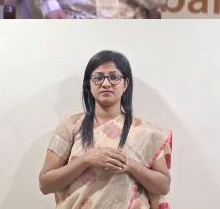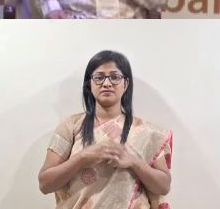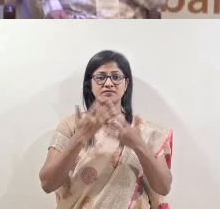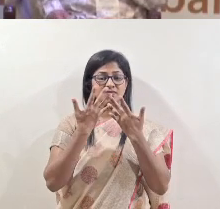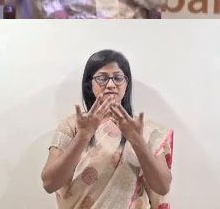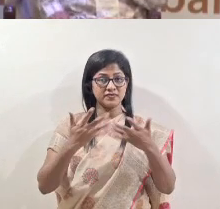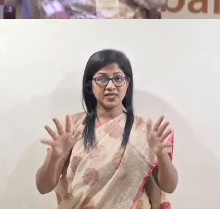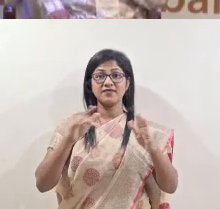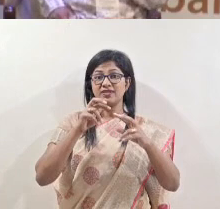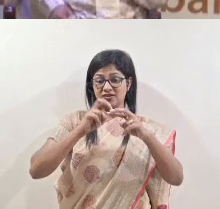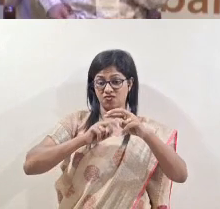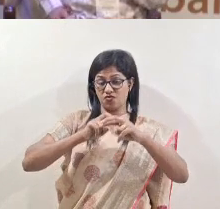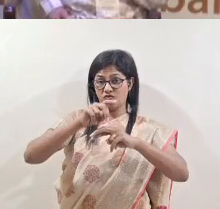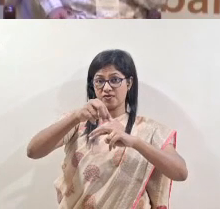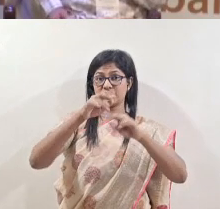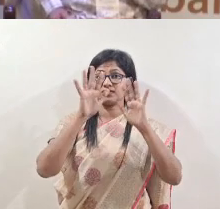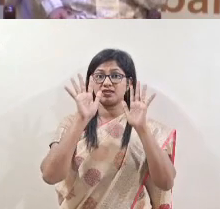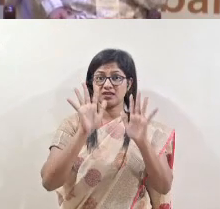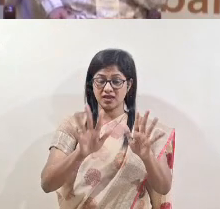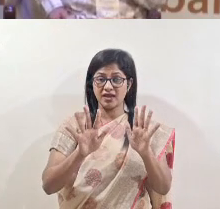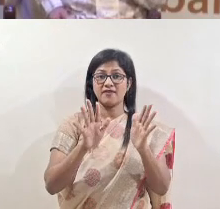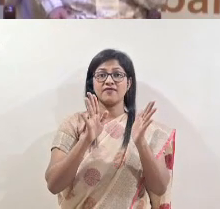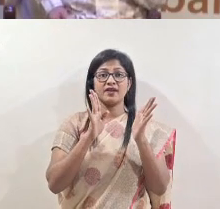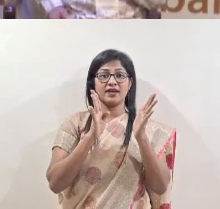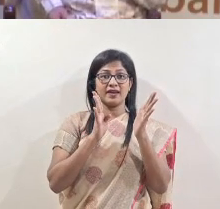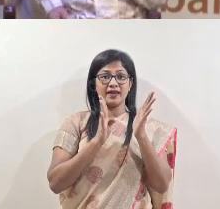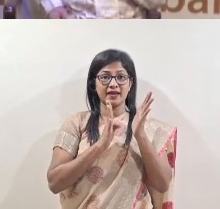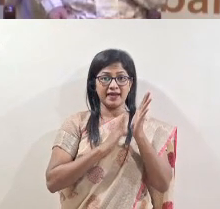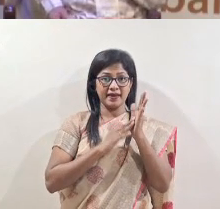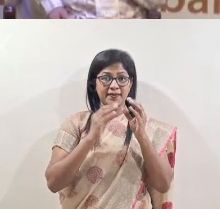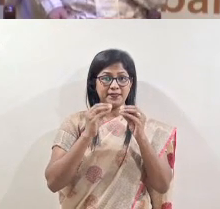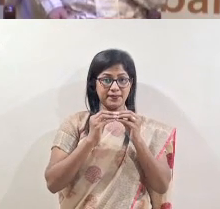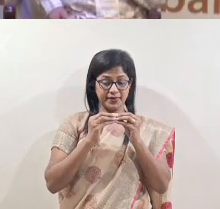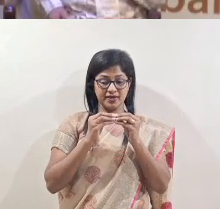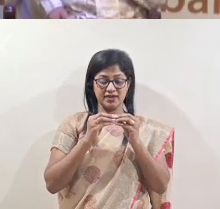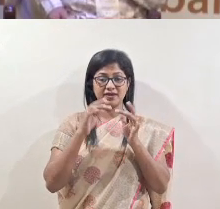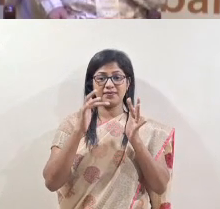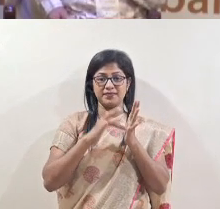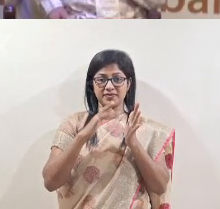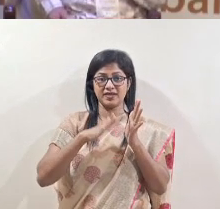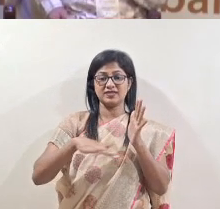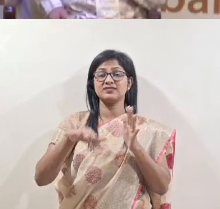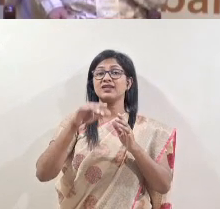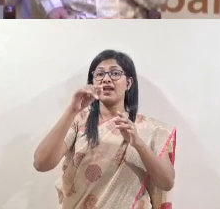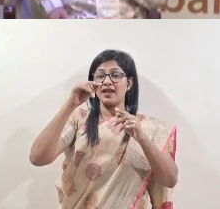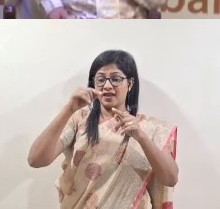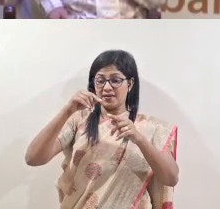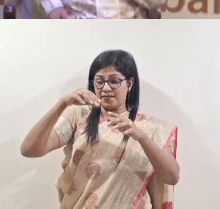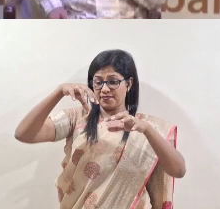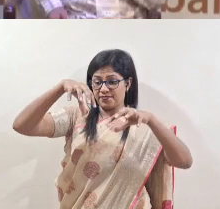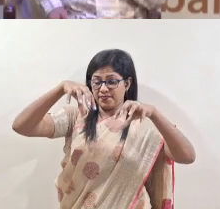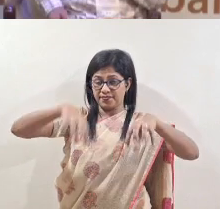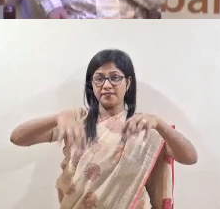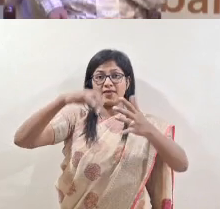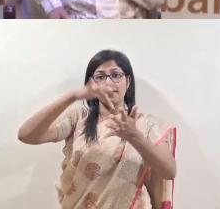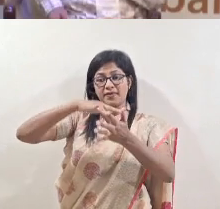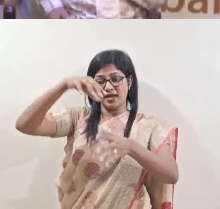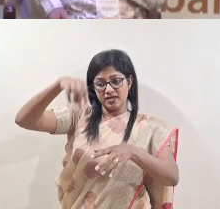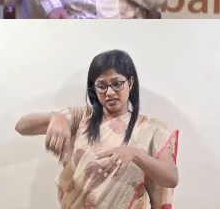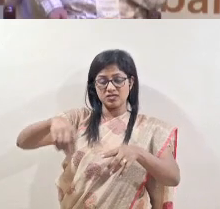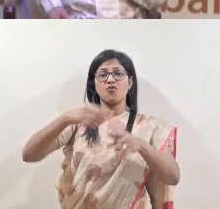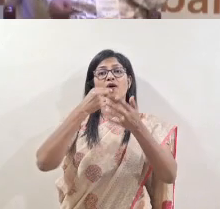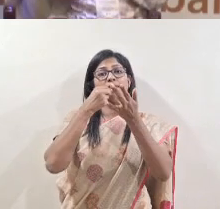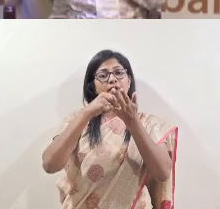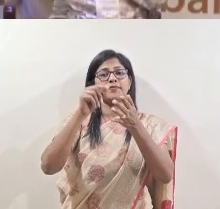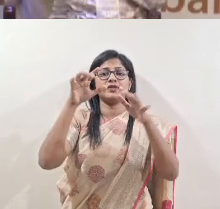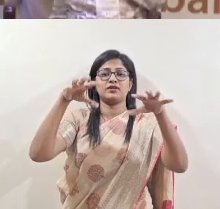wherever the crossing is there in a mid block, it has to be a marked crossing, or it has to be a permitted